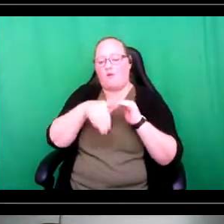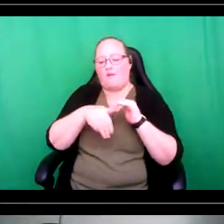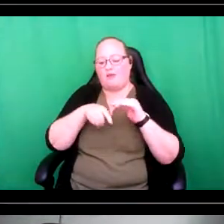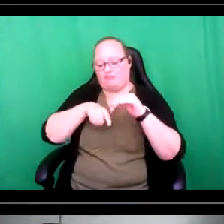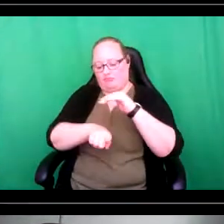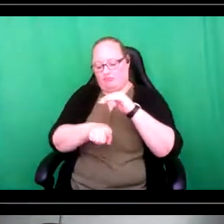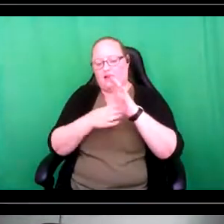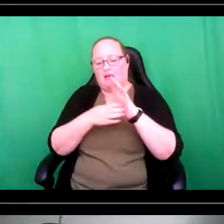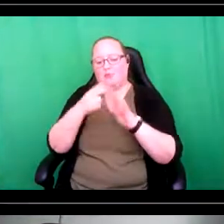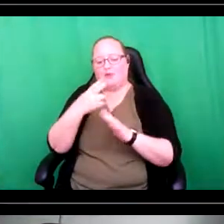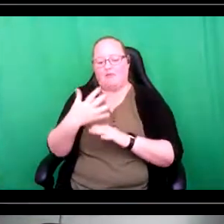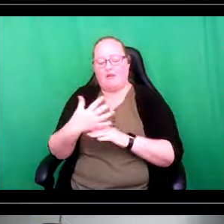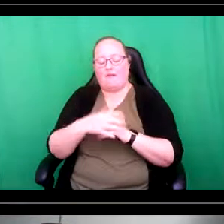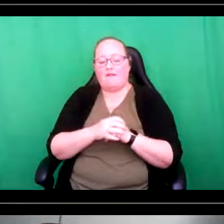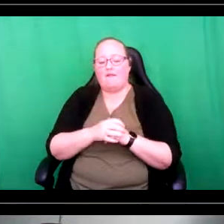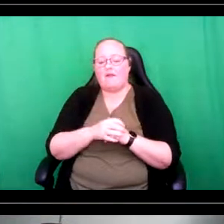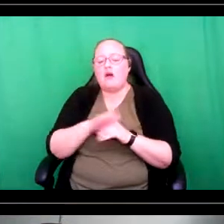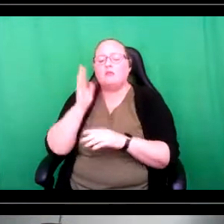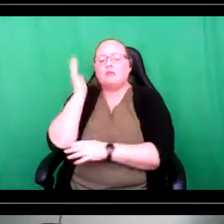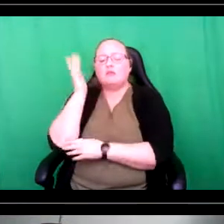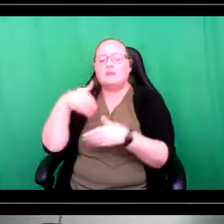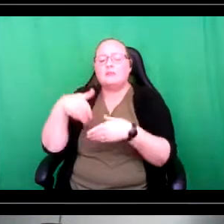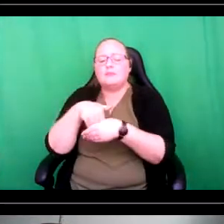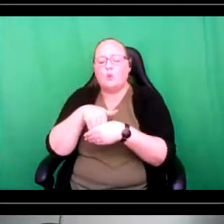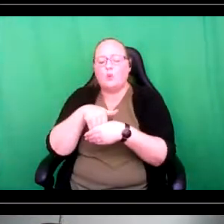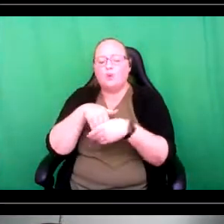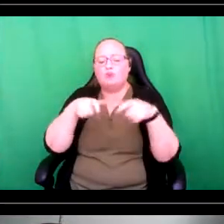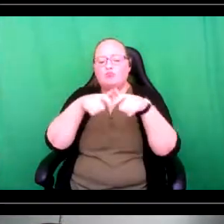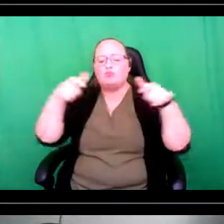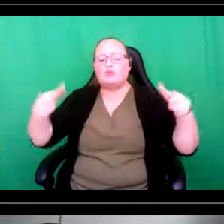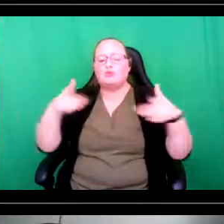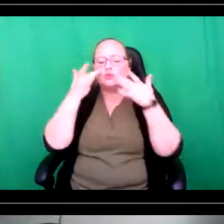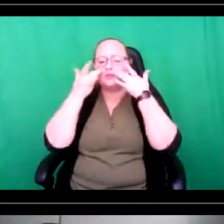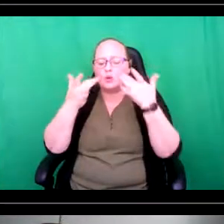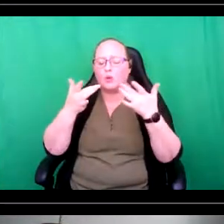the footbridge in the presentation that John